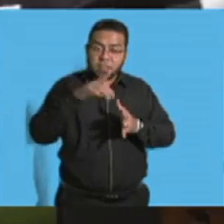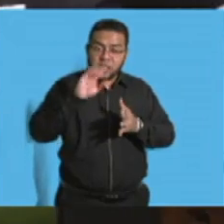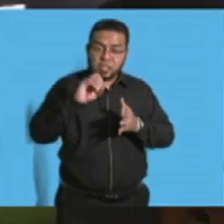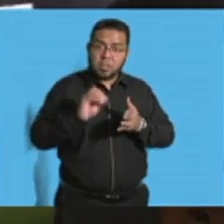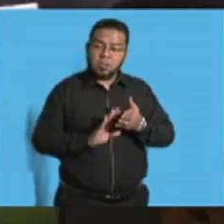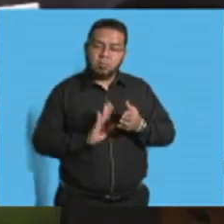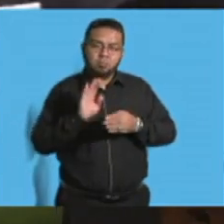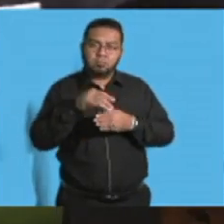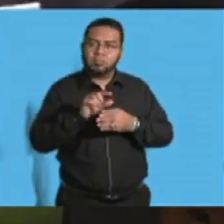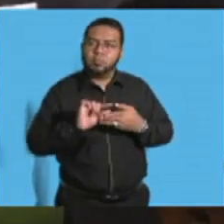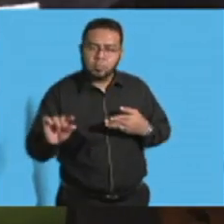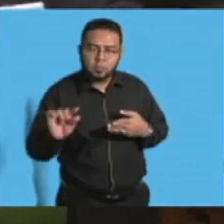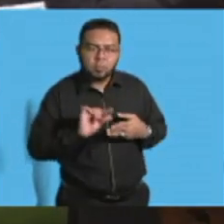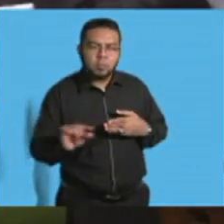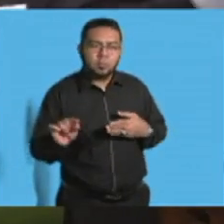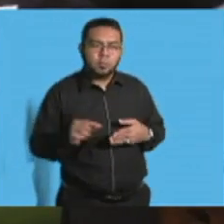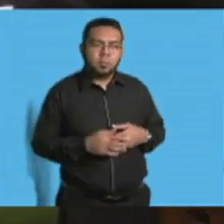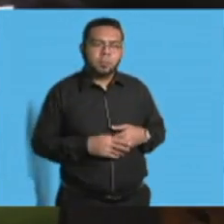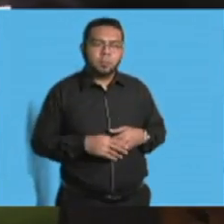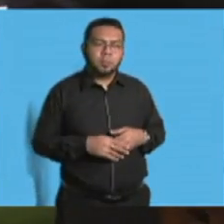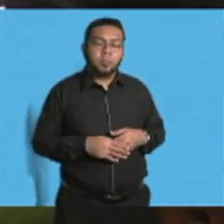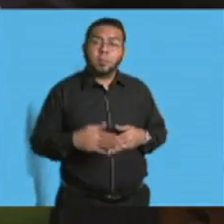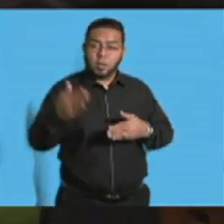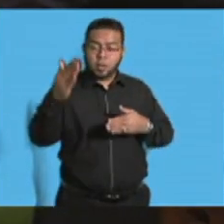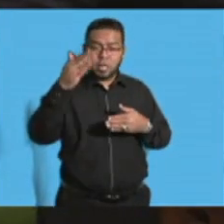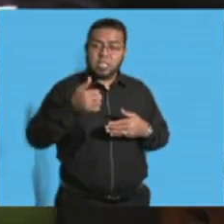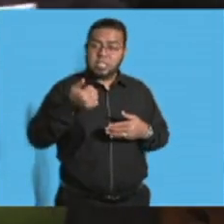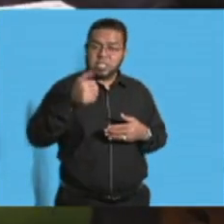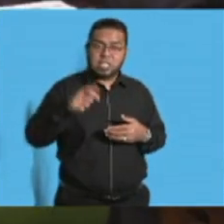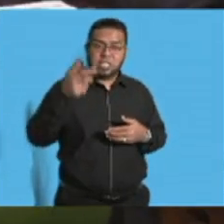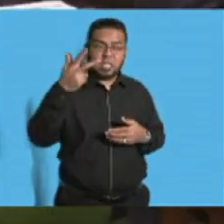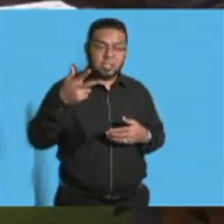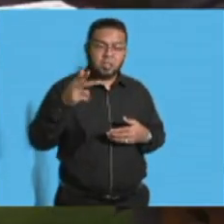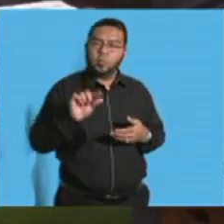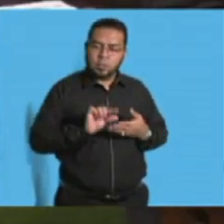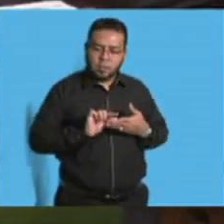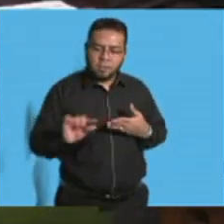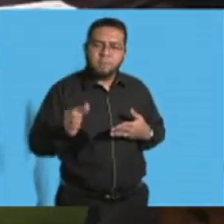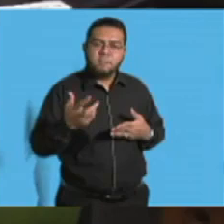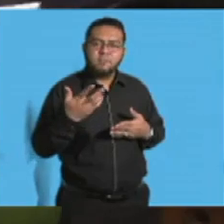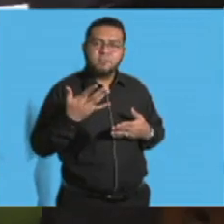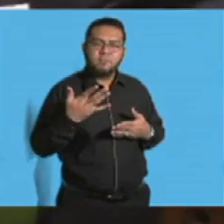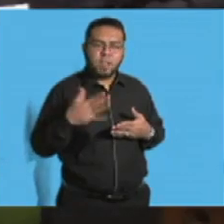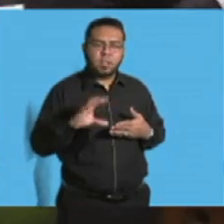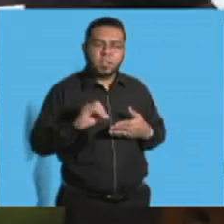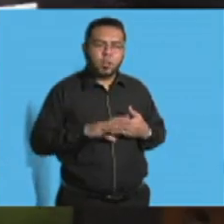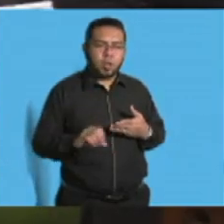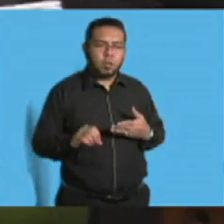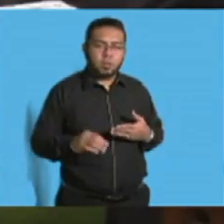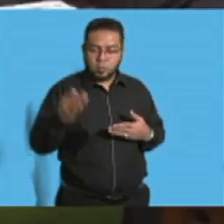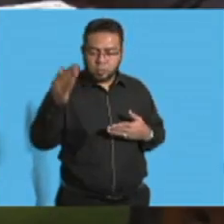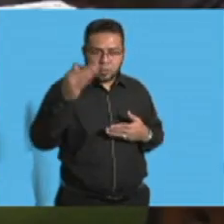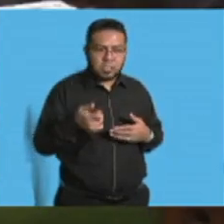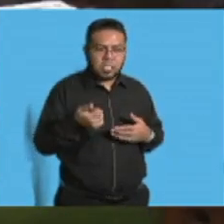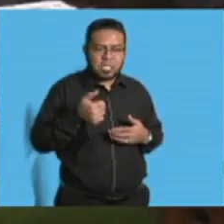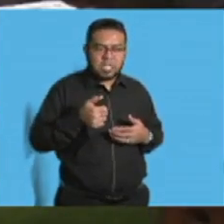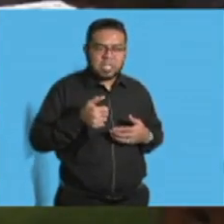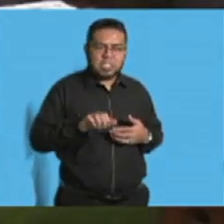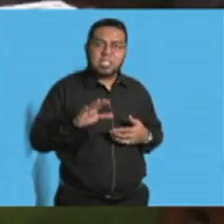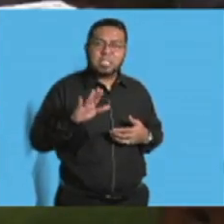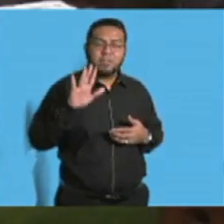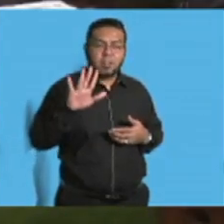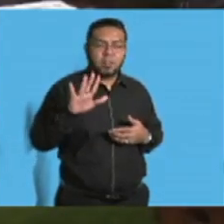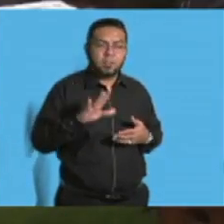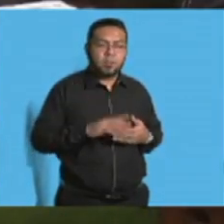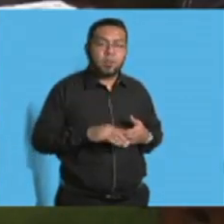them $30. Brought down the age to 68, we started giving $50. We brought it down to the age of 65, we started giving $100 because we